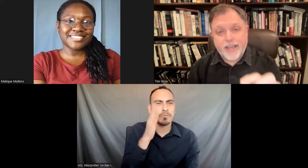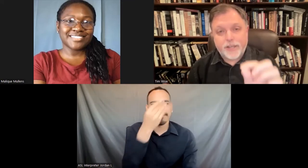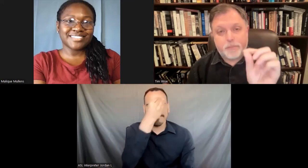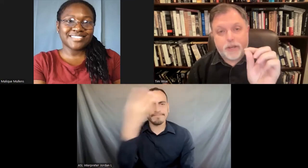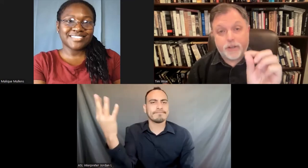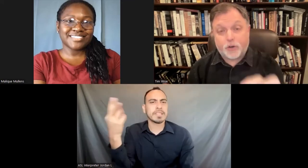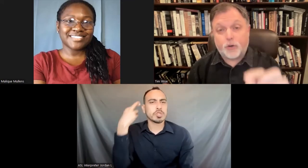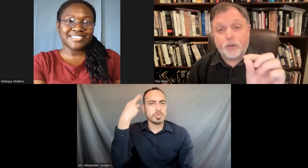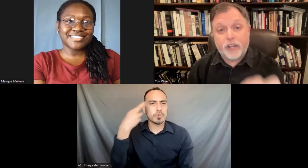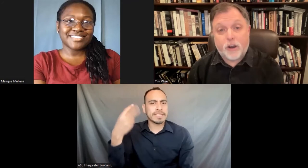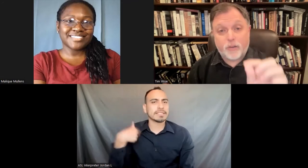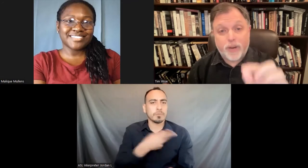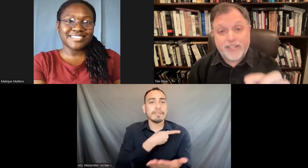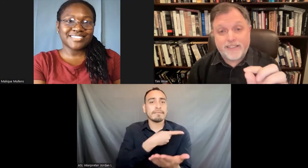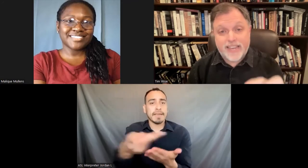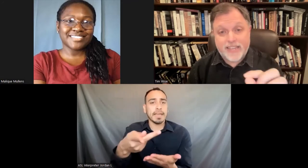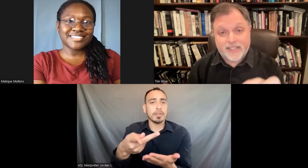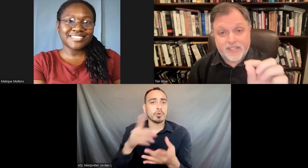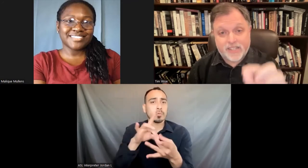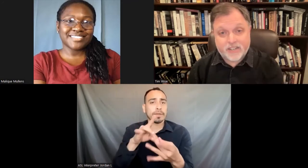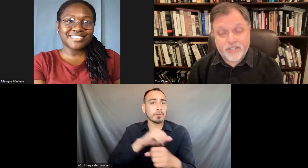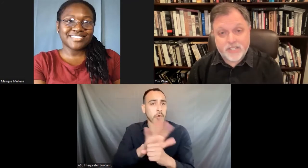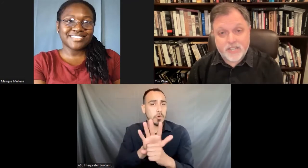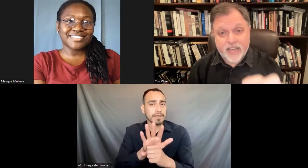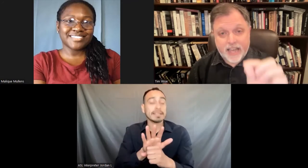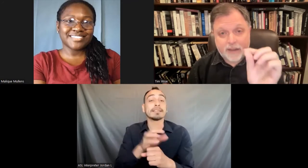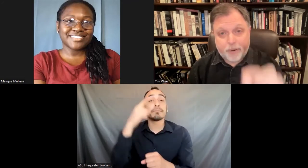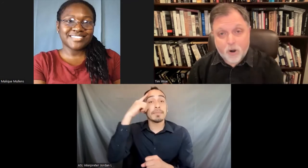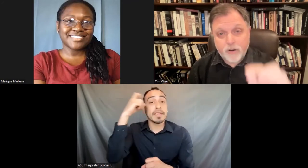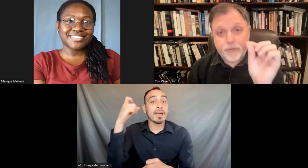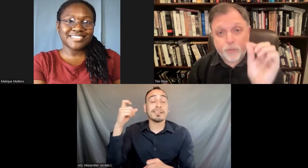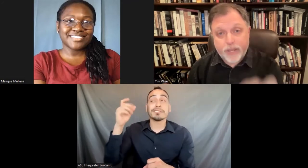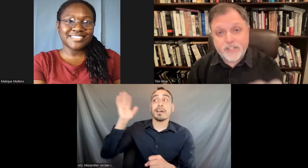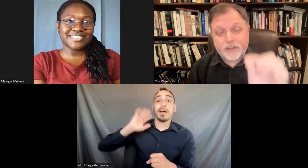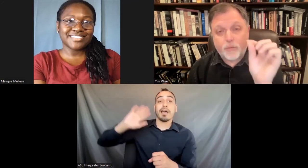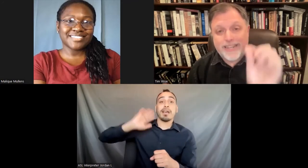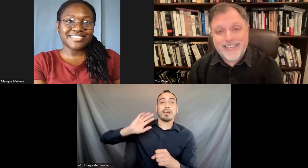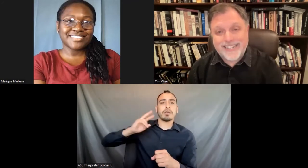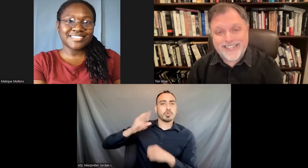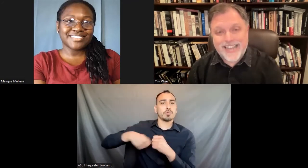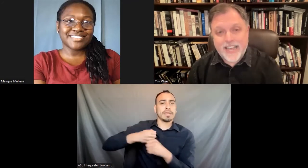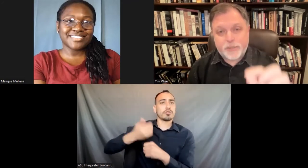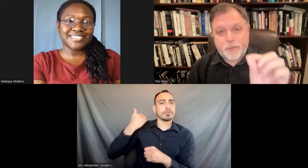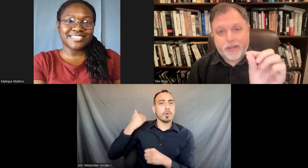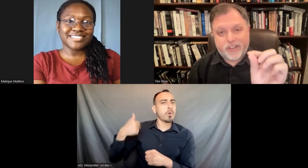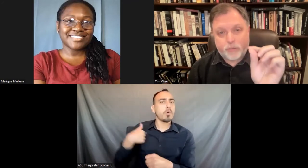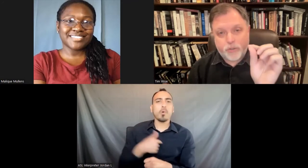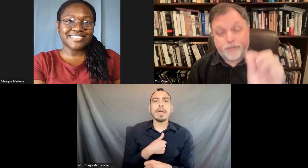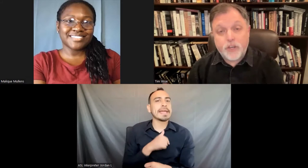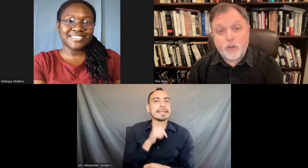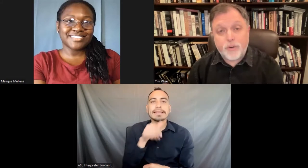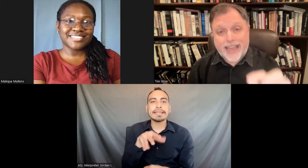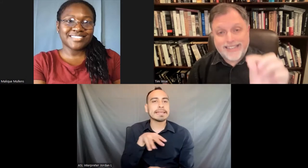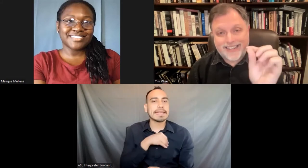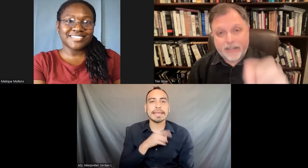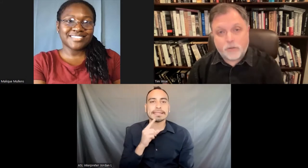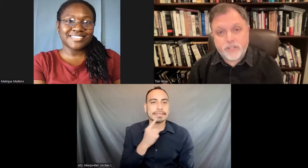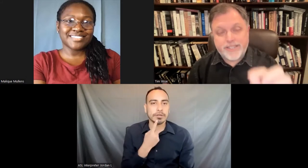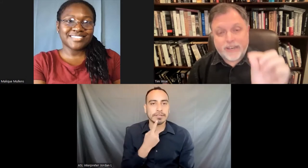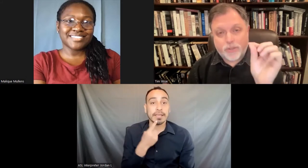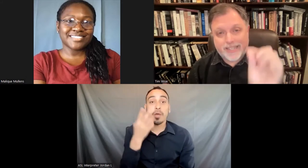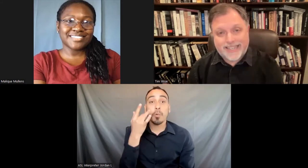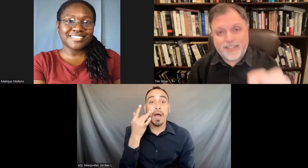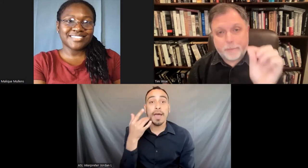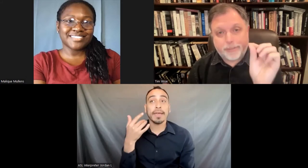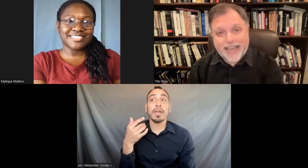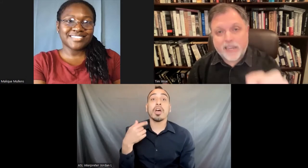failure is because early on we didn't take this seriously. And part of the reason we didn't is because it was viewed as an illness